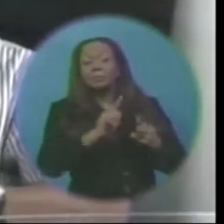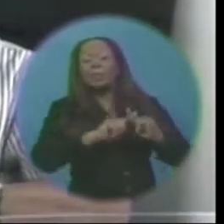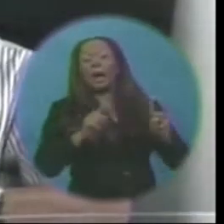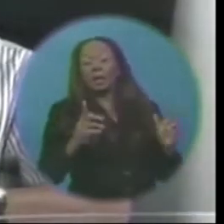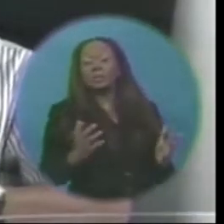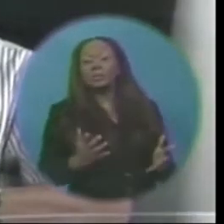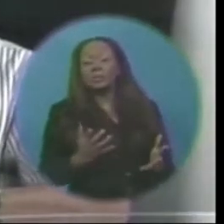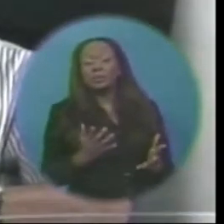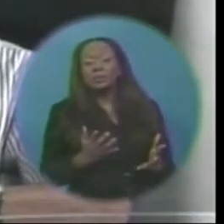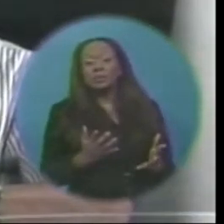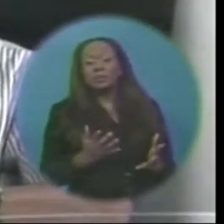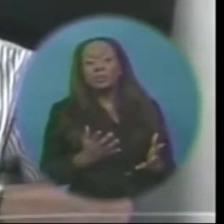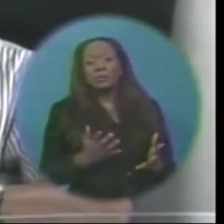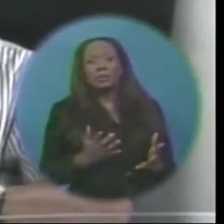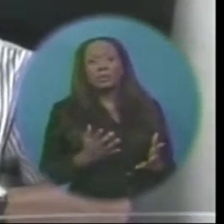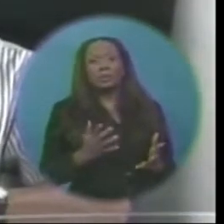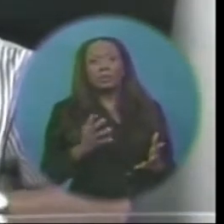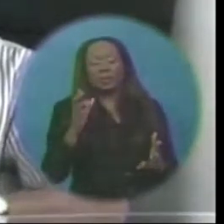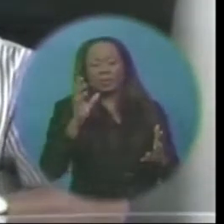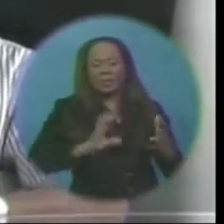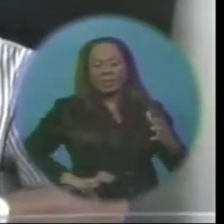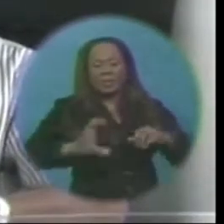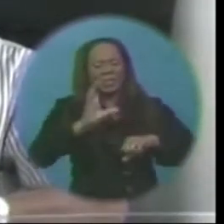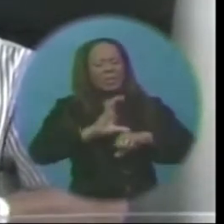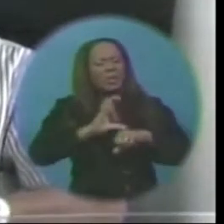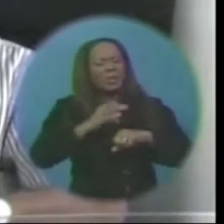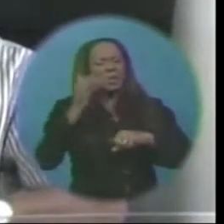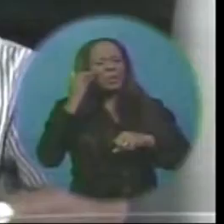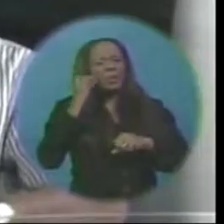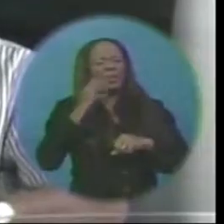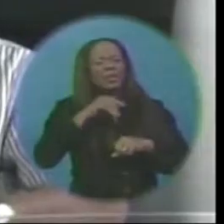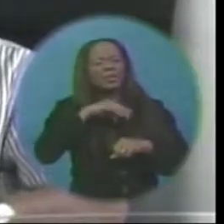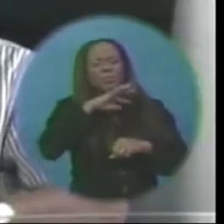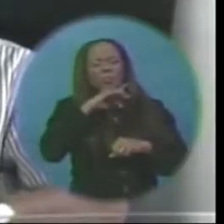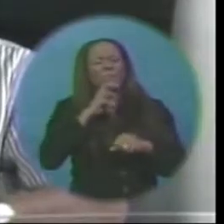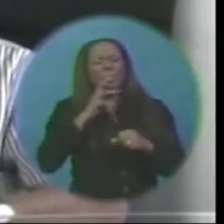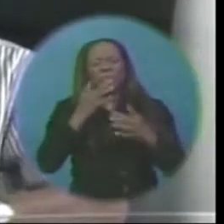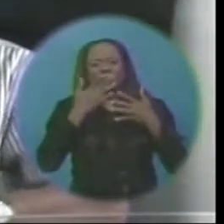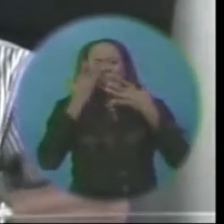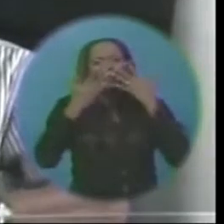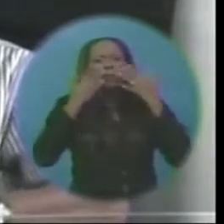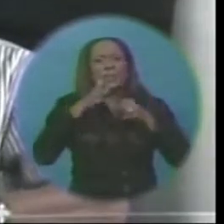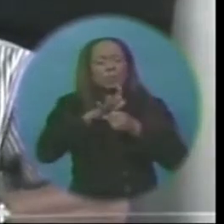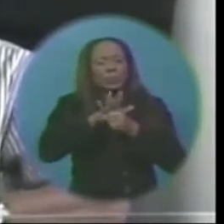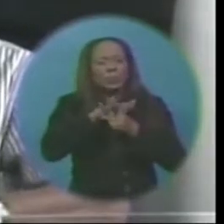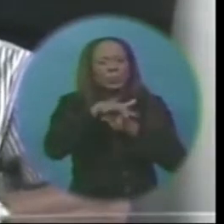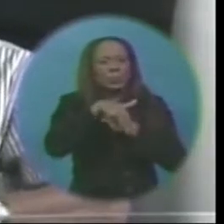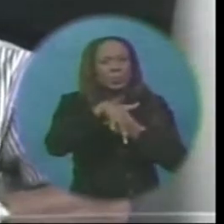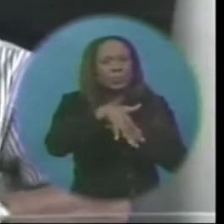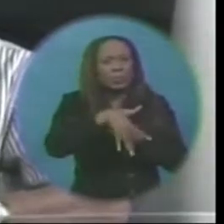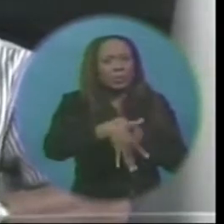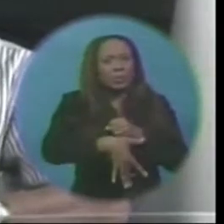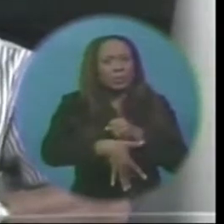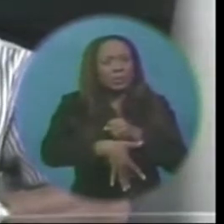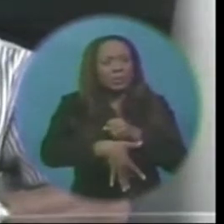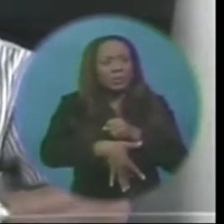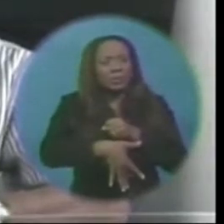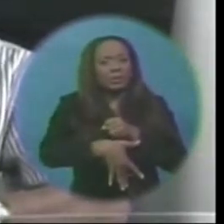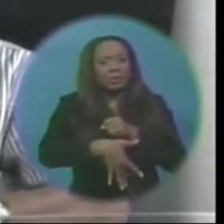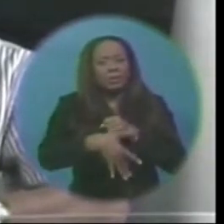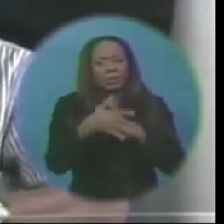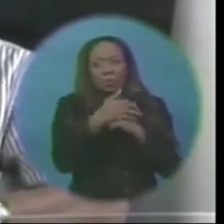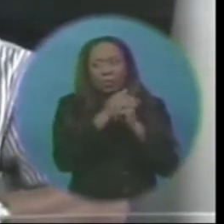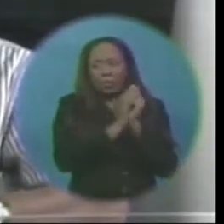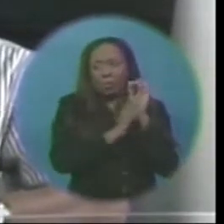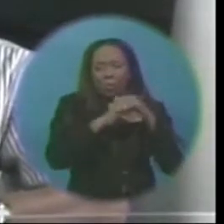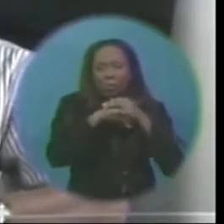to raw sewage on the road, they have instituted a plan where they are doing frequent washdowns and